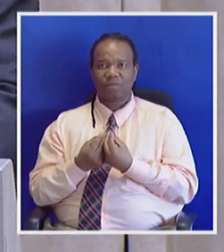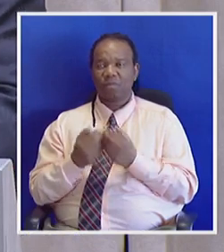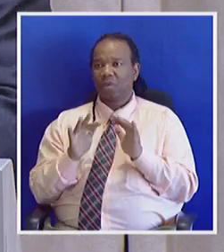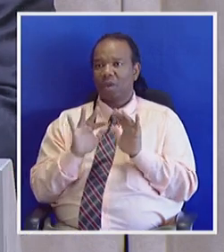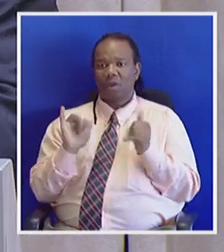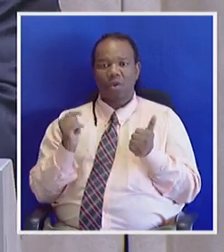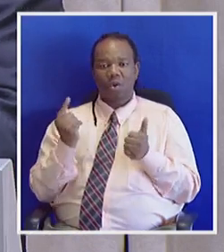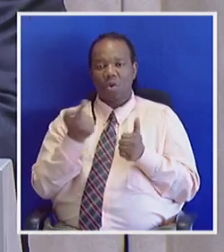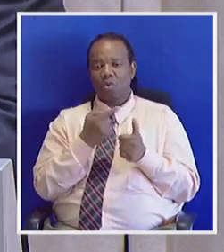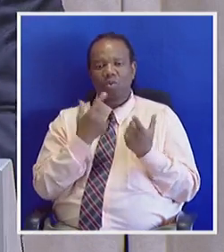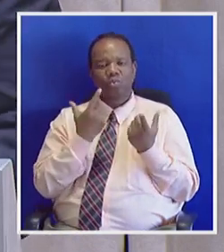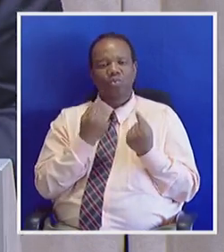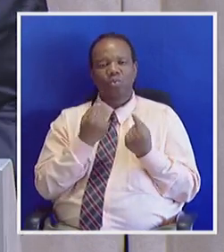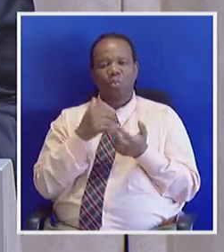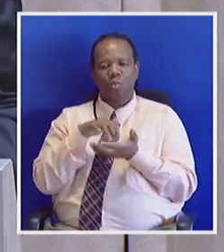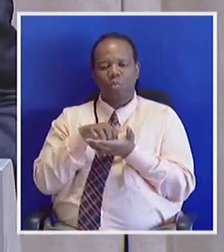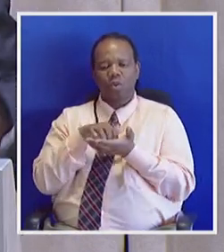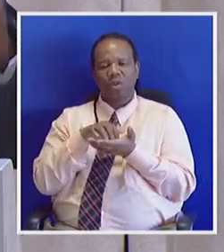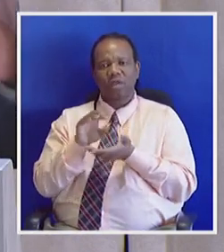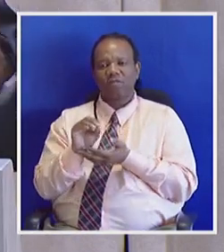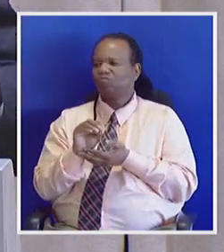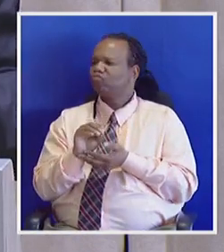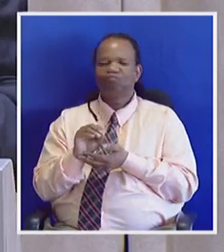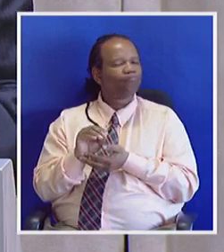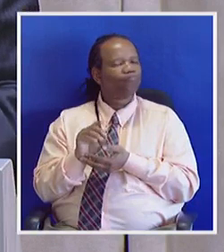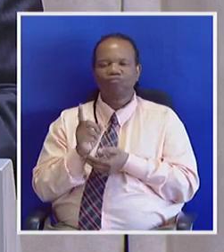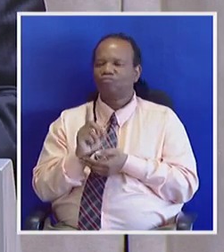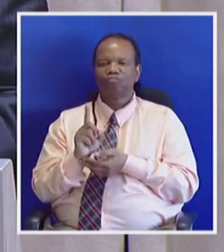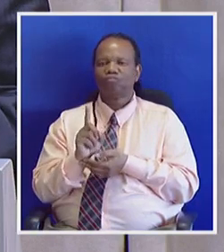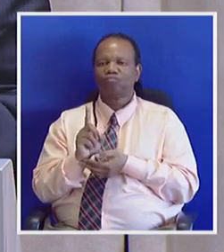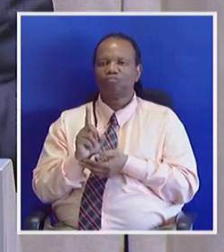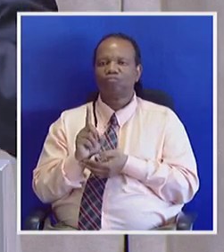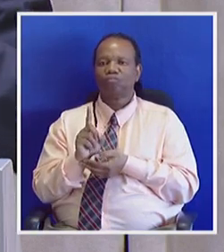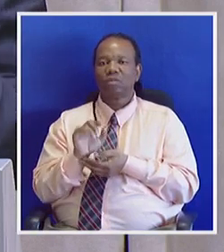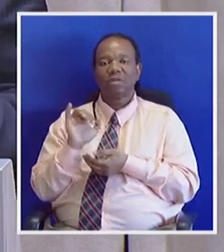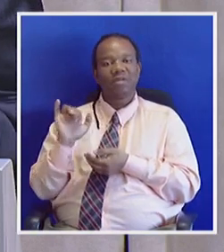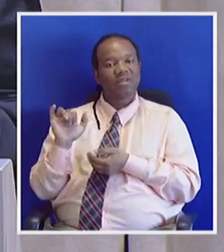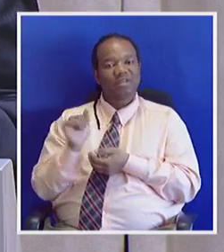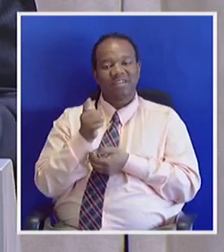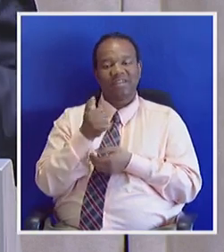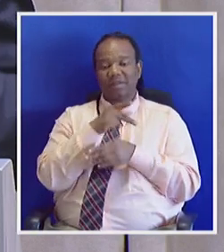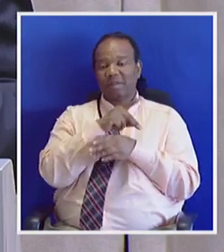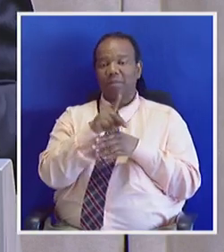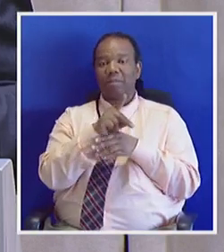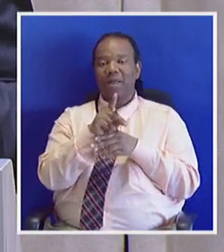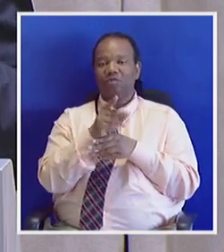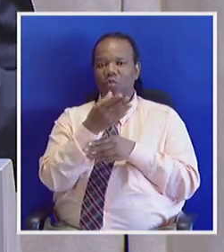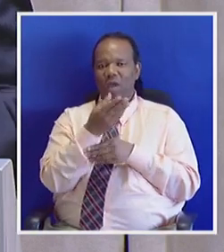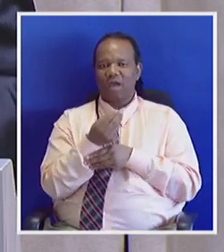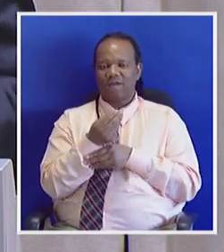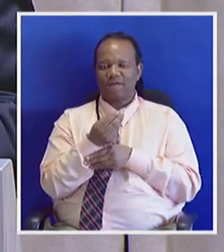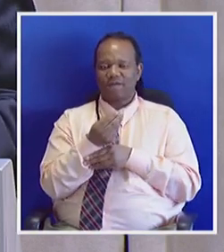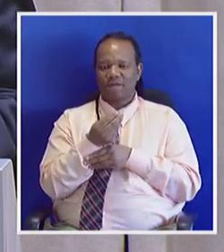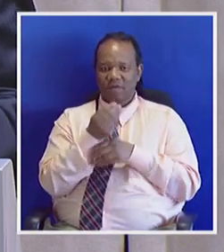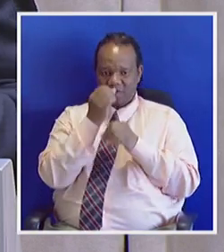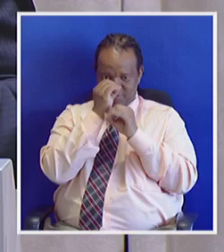all that? There is no weakness in that. Each of the points of the plans that we have are focusing on